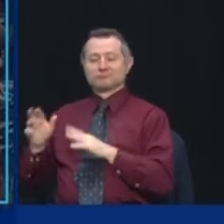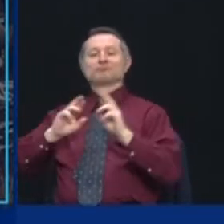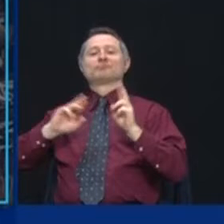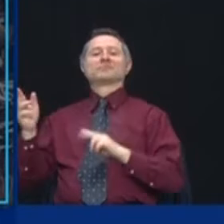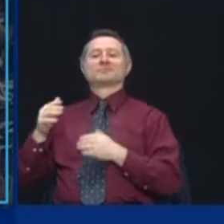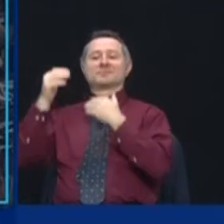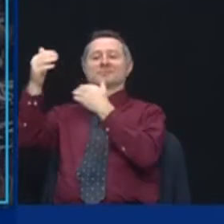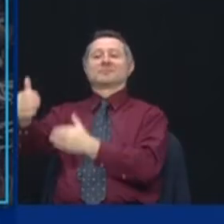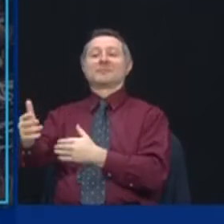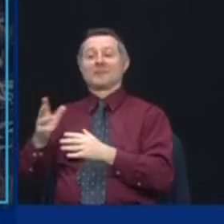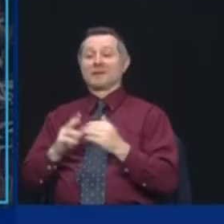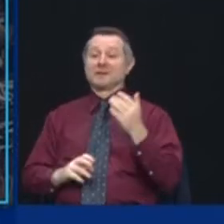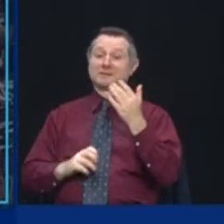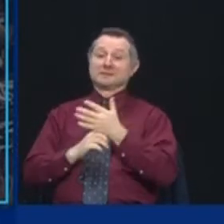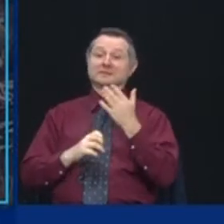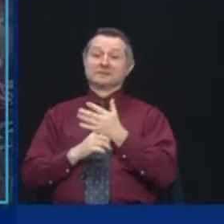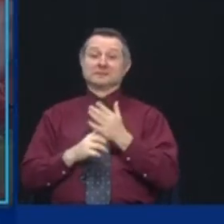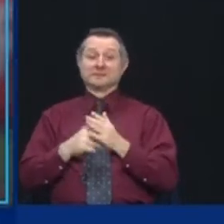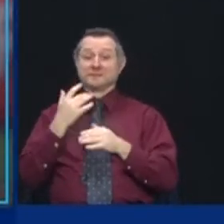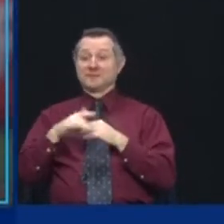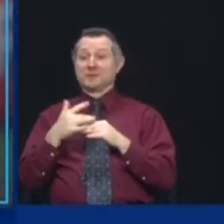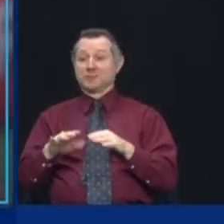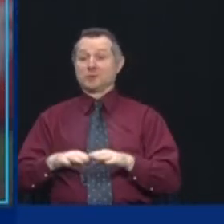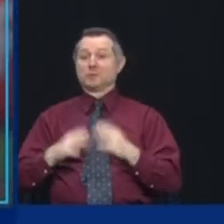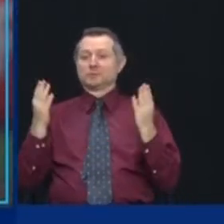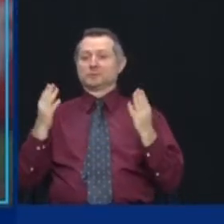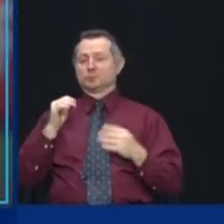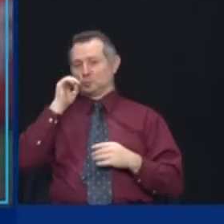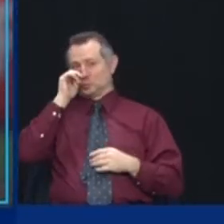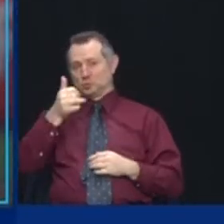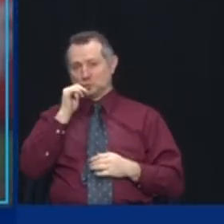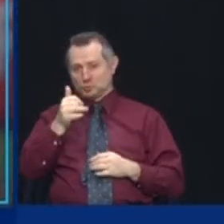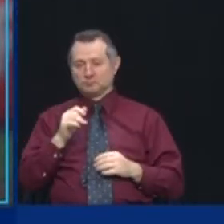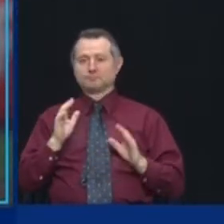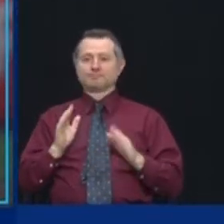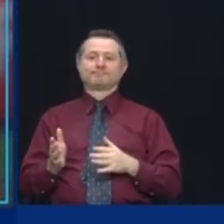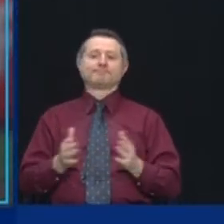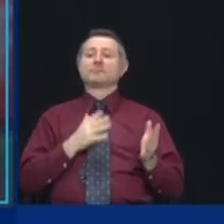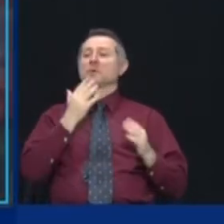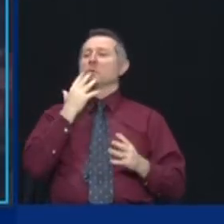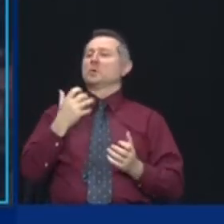on sale tomorrow. But let's talk baseball.